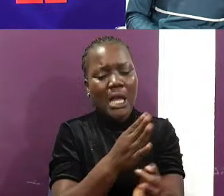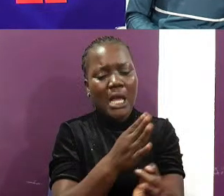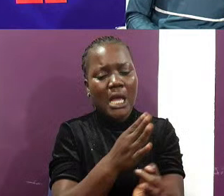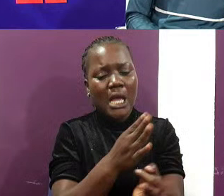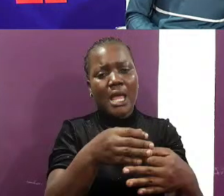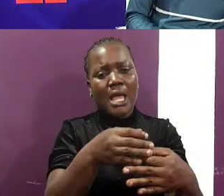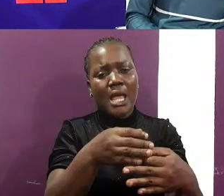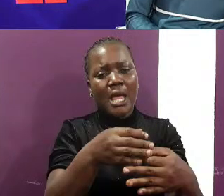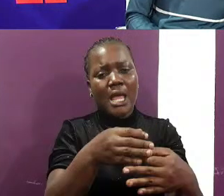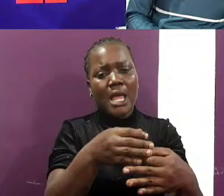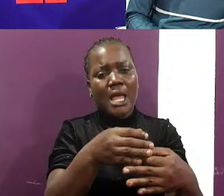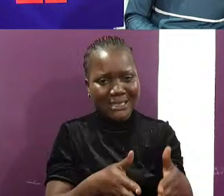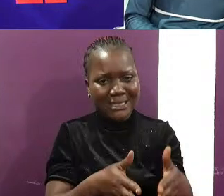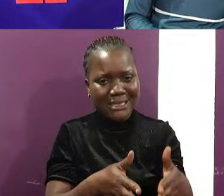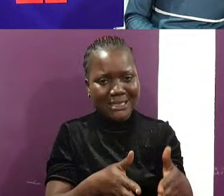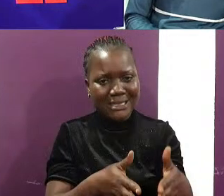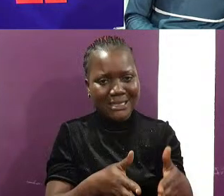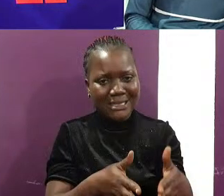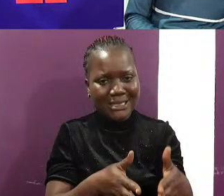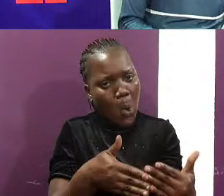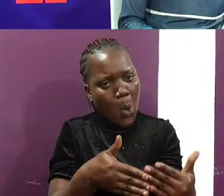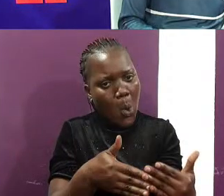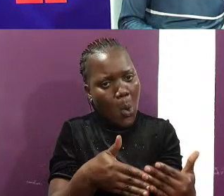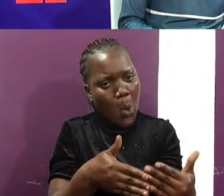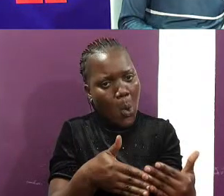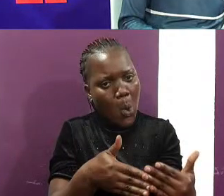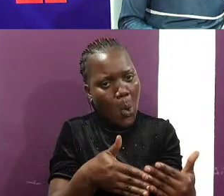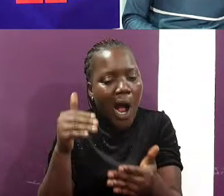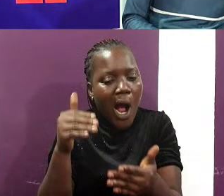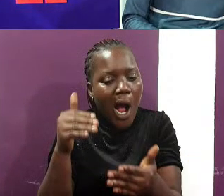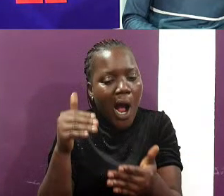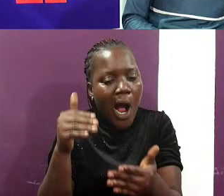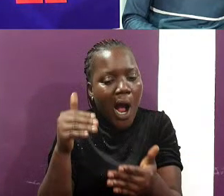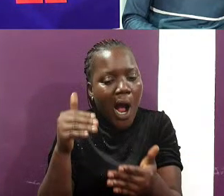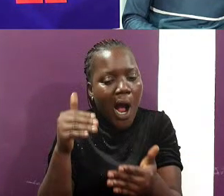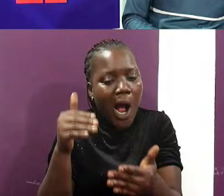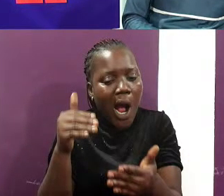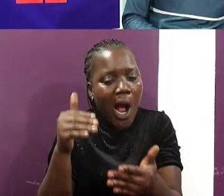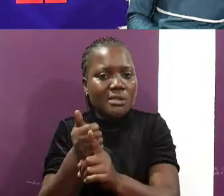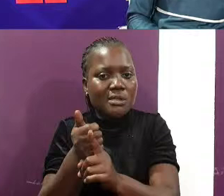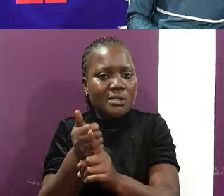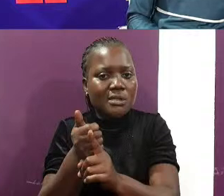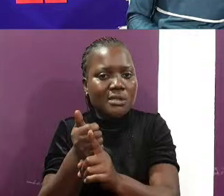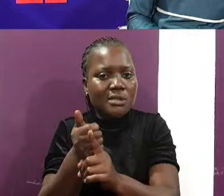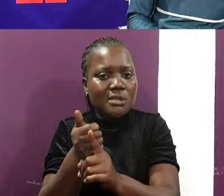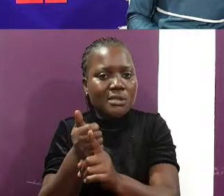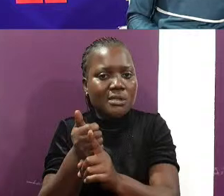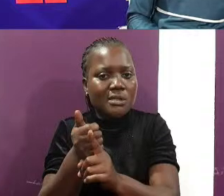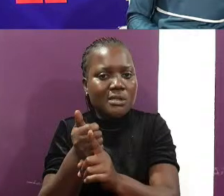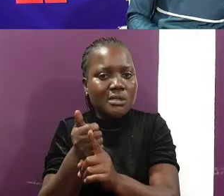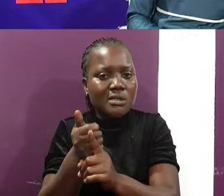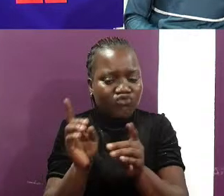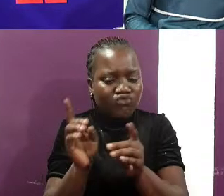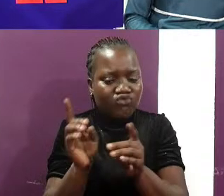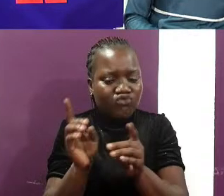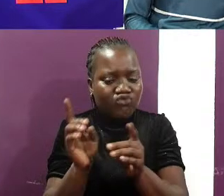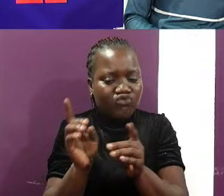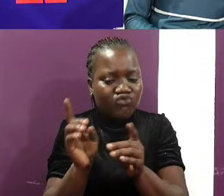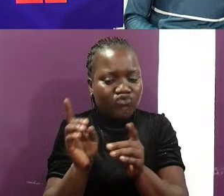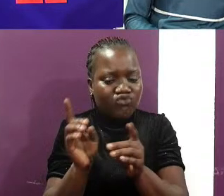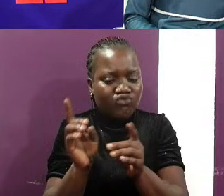your mafa. Nesadia, na any addition you mono ye she